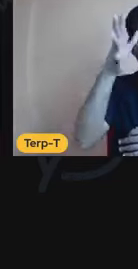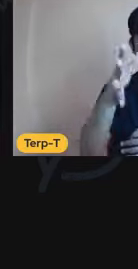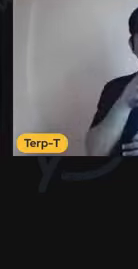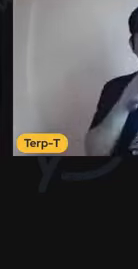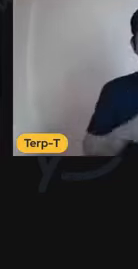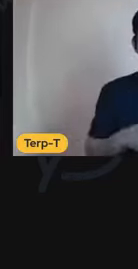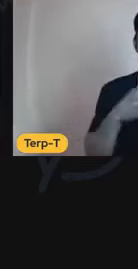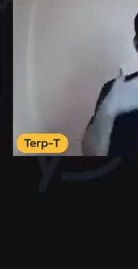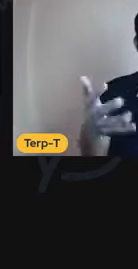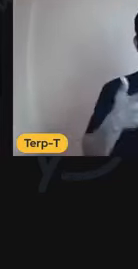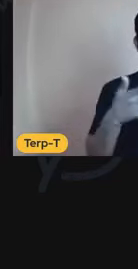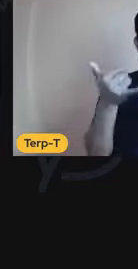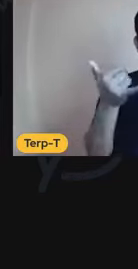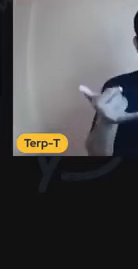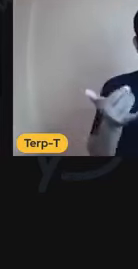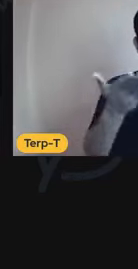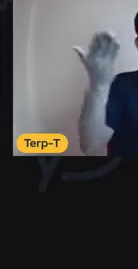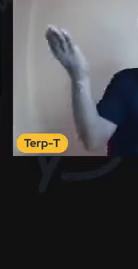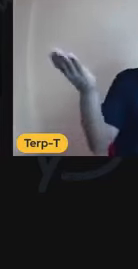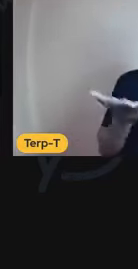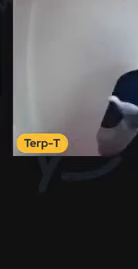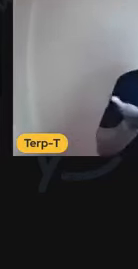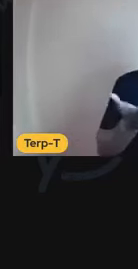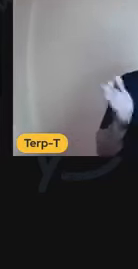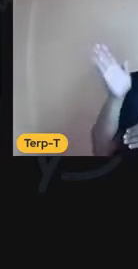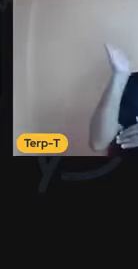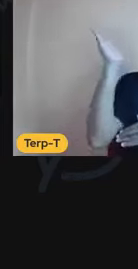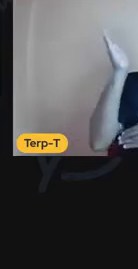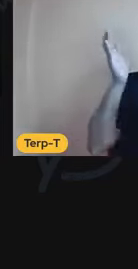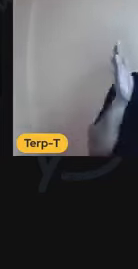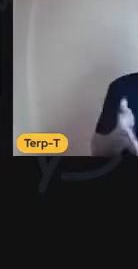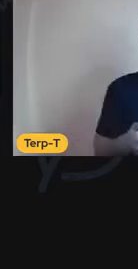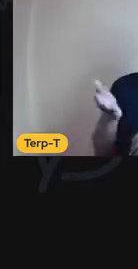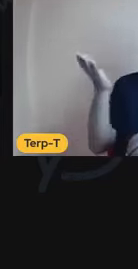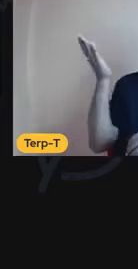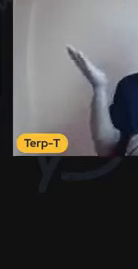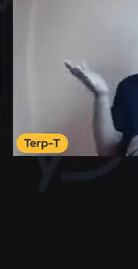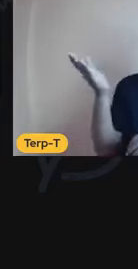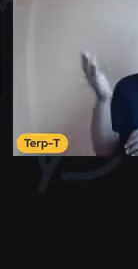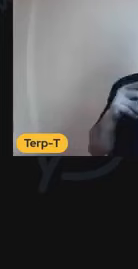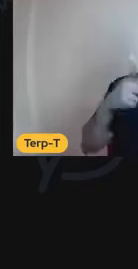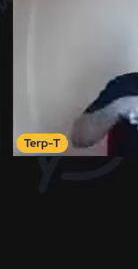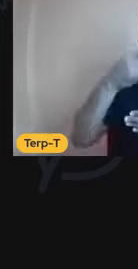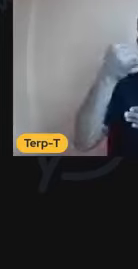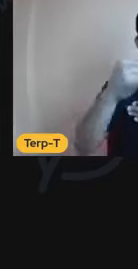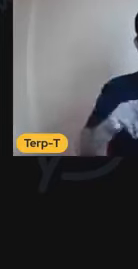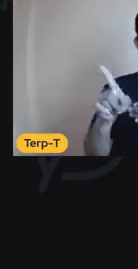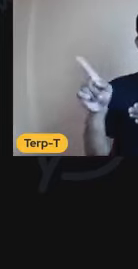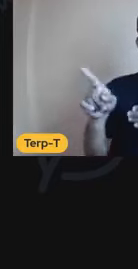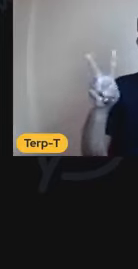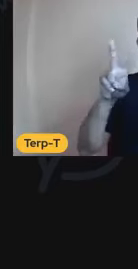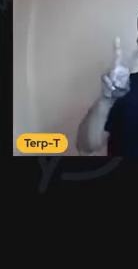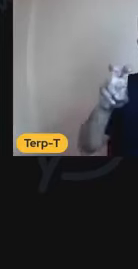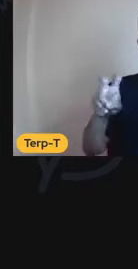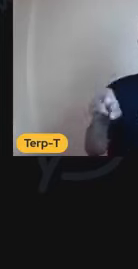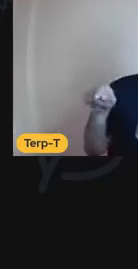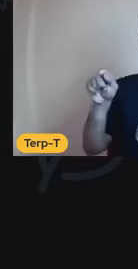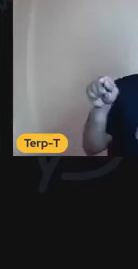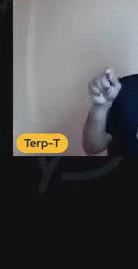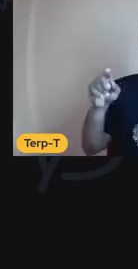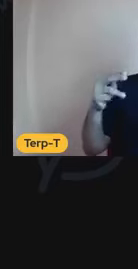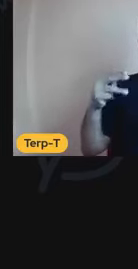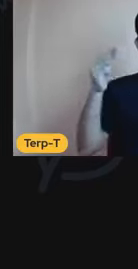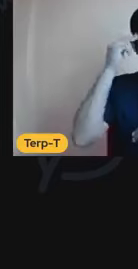let us introduce the final speaker. She was a former project-based technical reviewer, mental health at